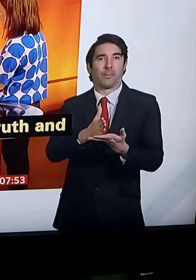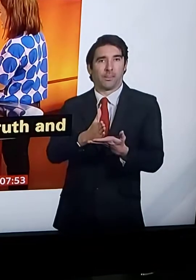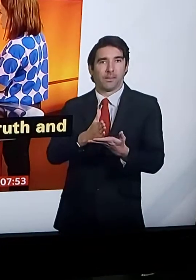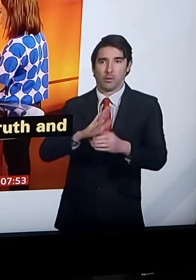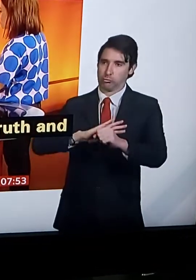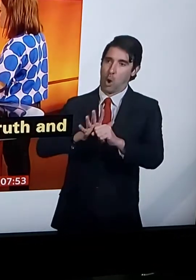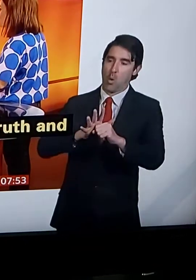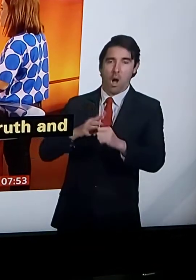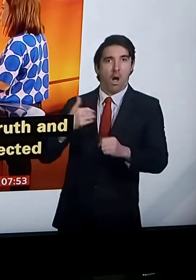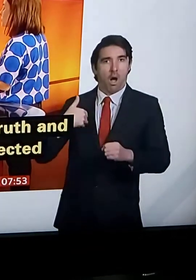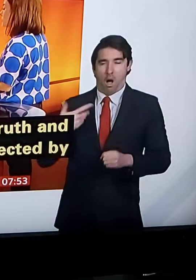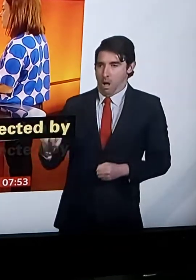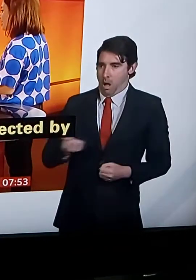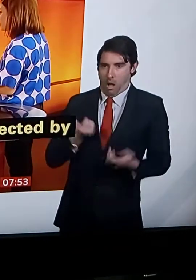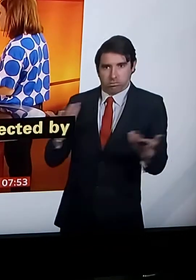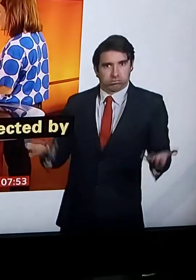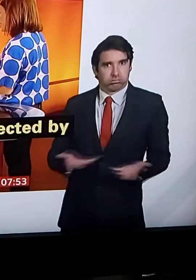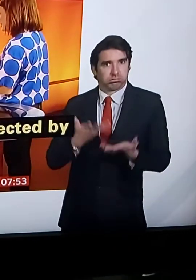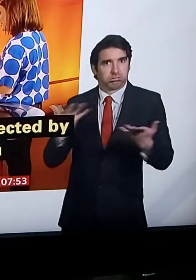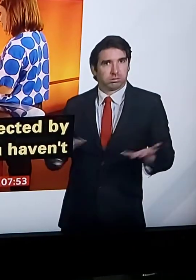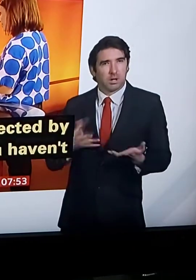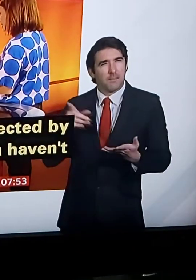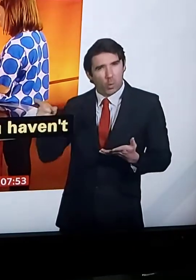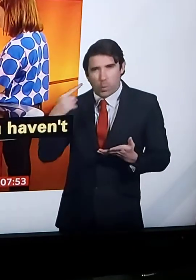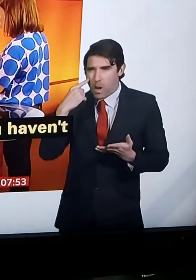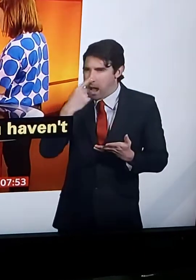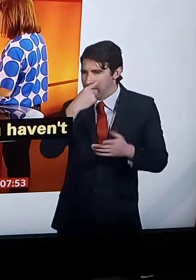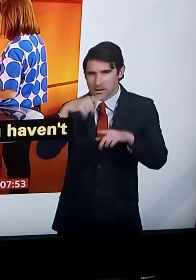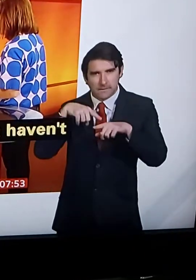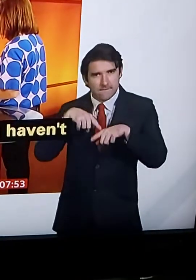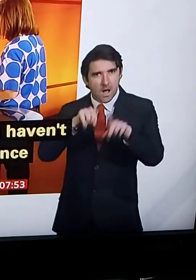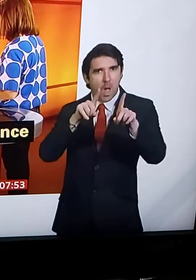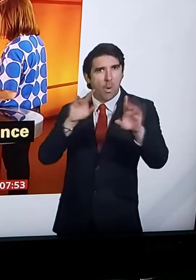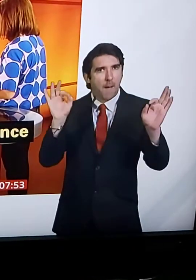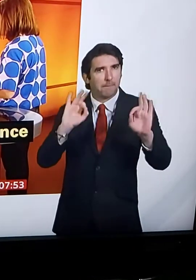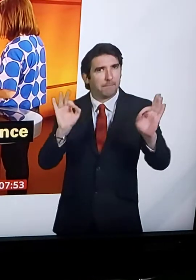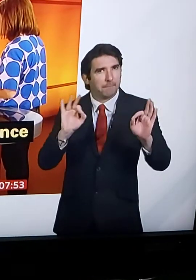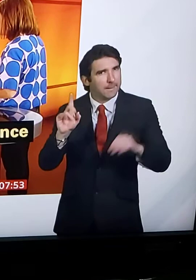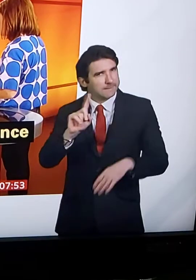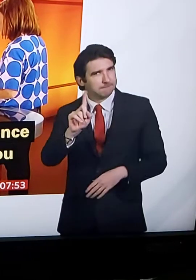as yet, you haven't been following up on evidence necessarily. What would you say to that?